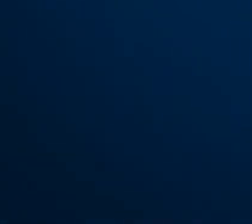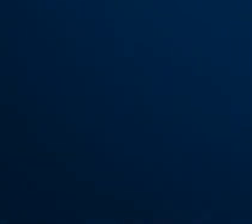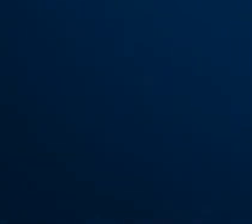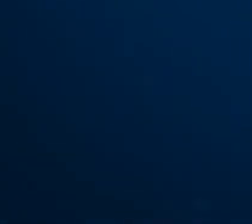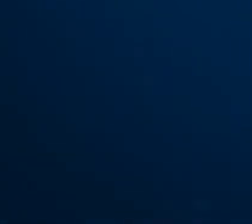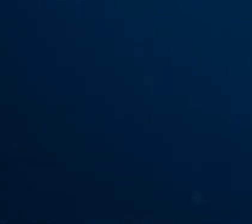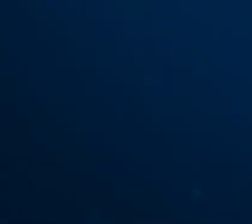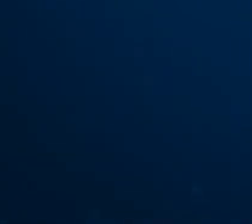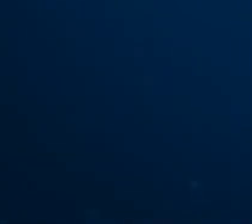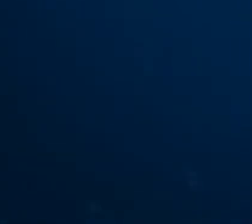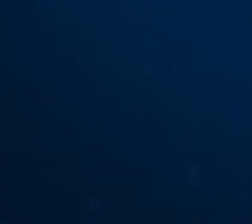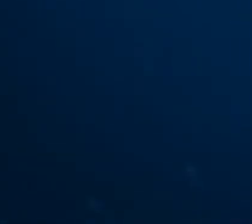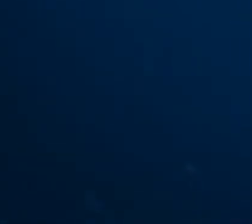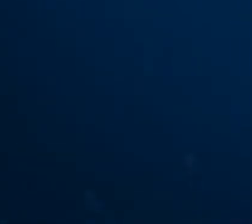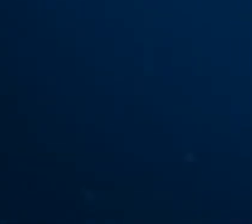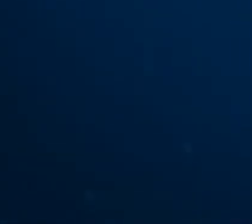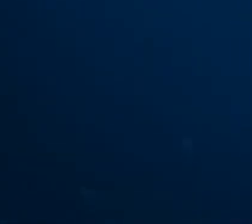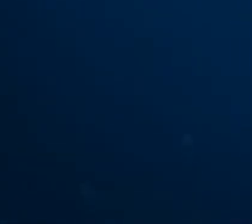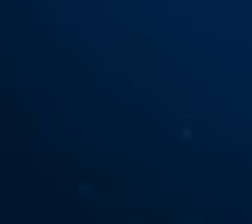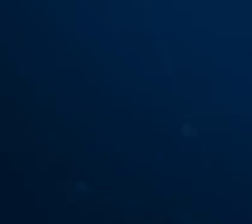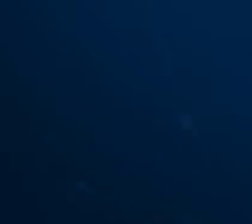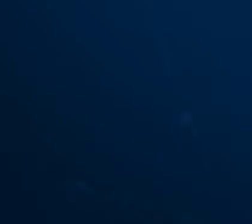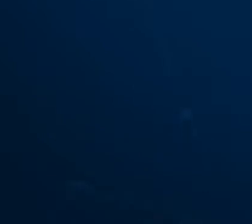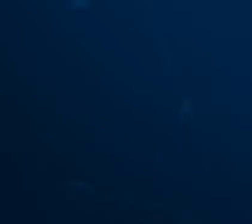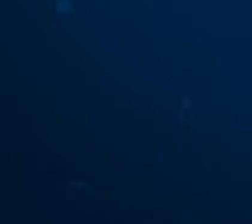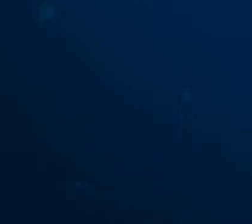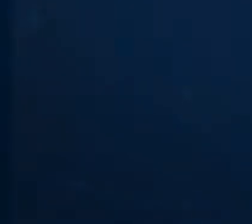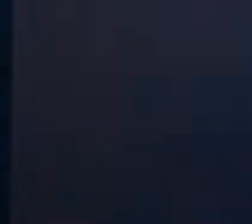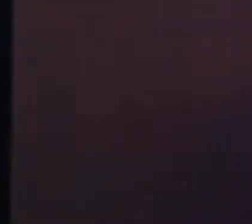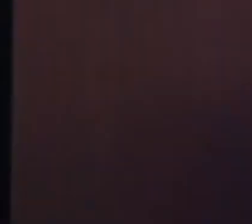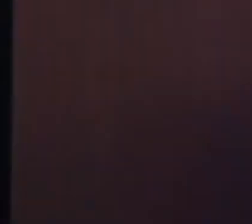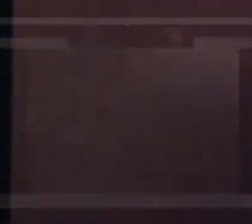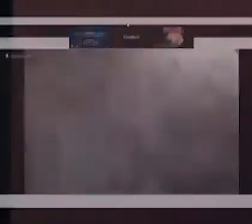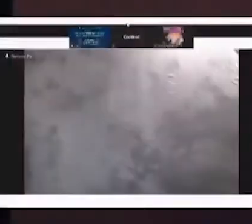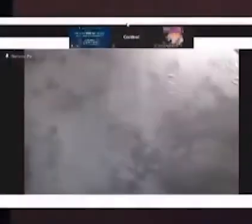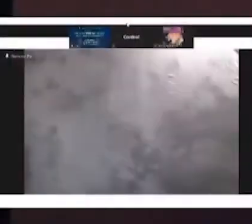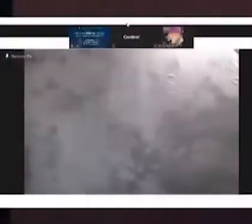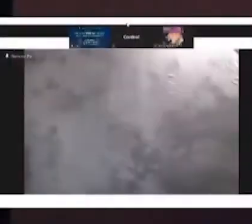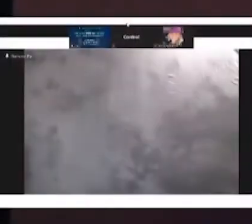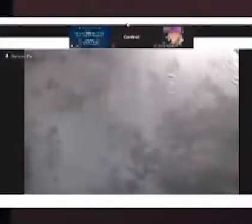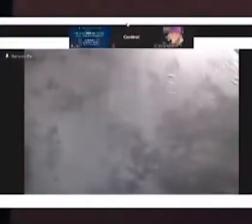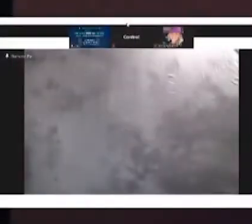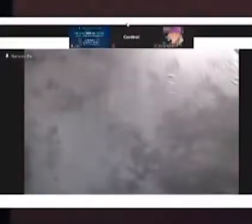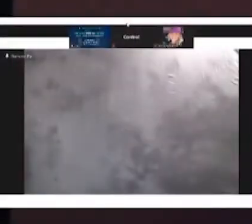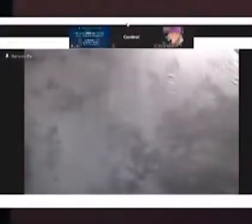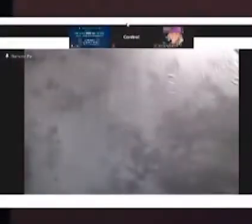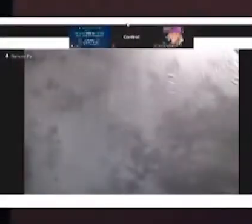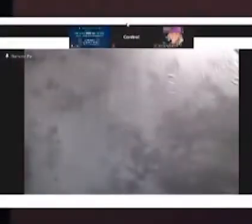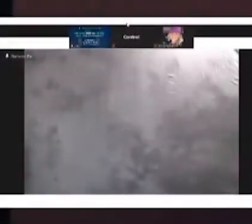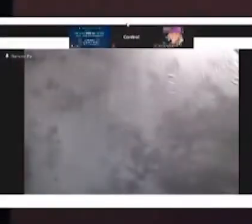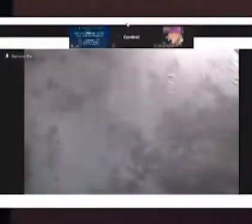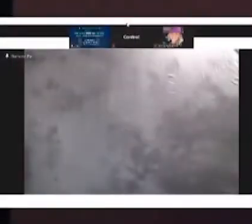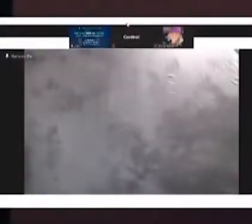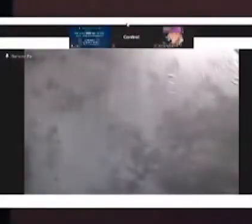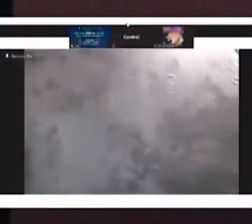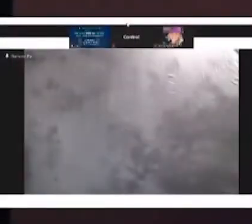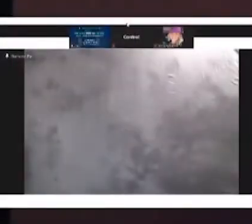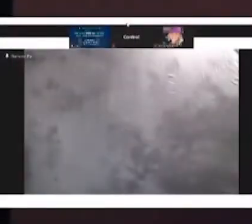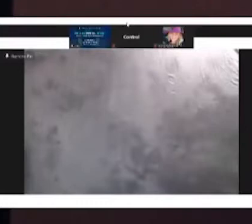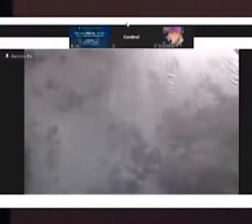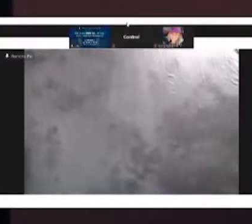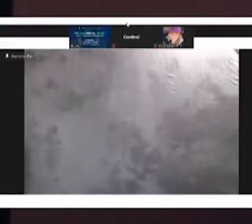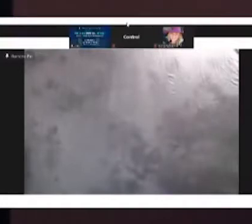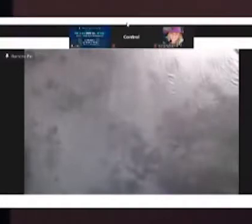Good morning. It is Tuesday, July 13th. I'm Jessica Lovell. Welcome into the Morning Medical Update. Today we are talking about getting back to life.